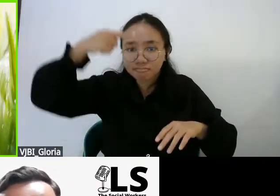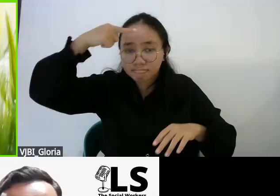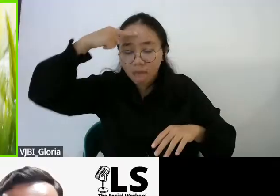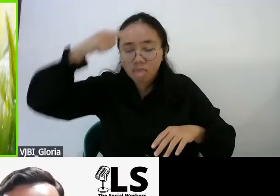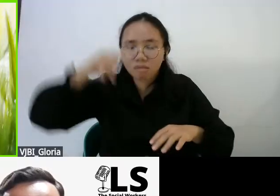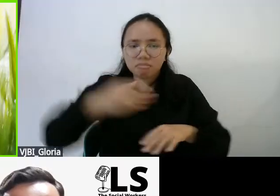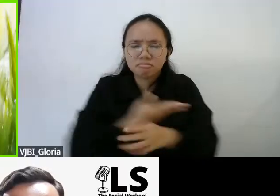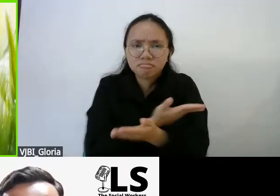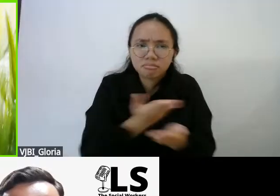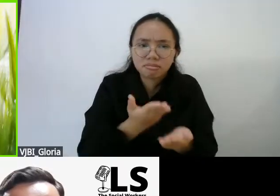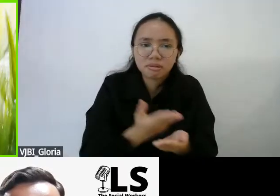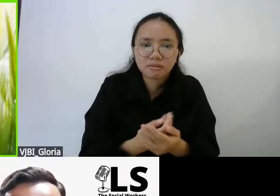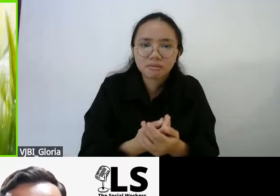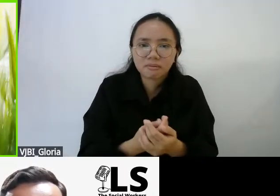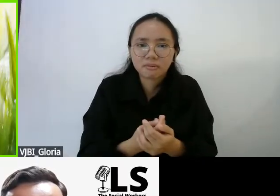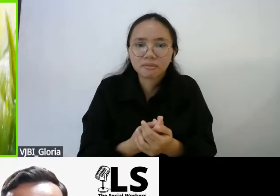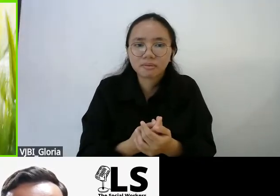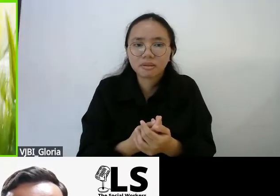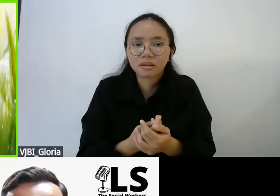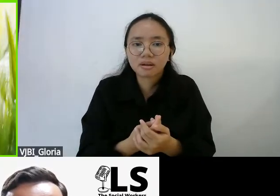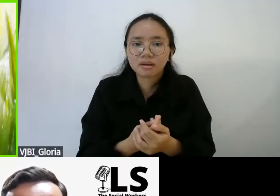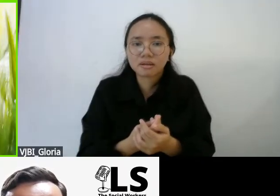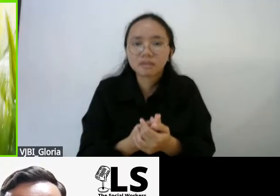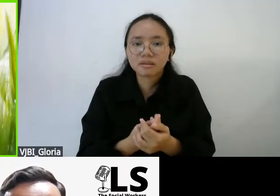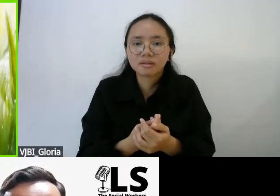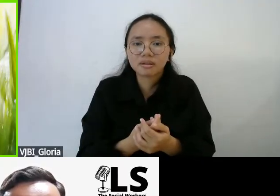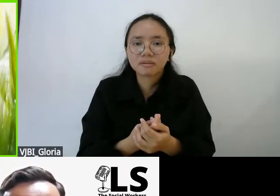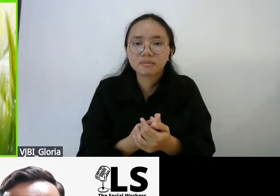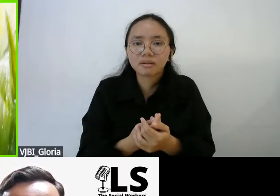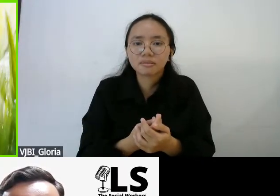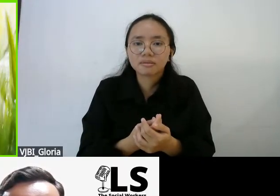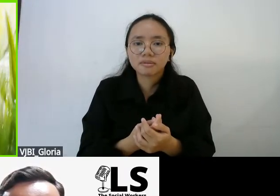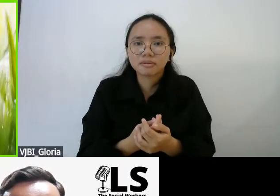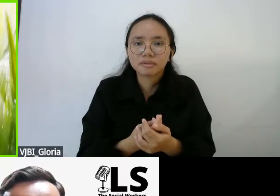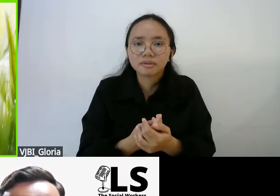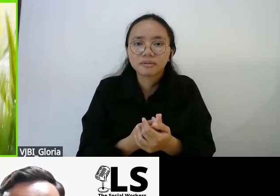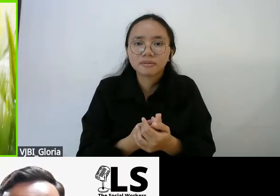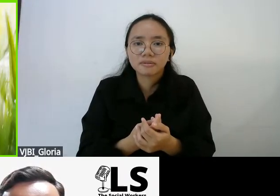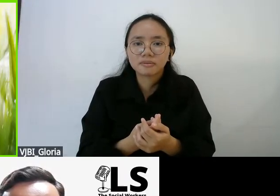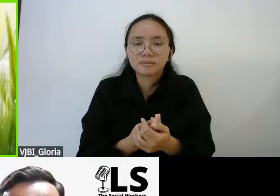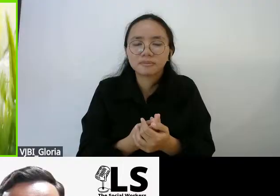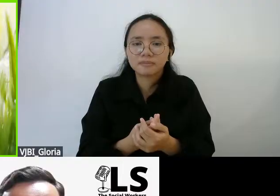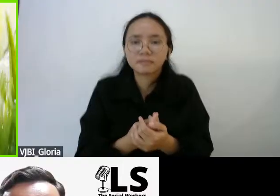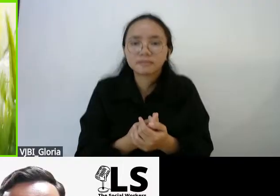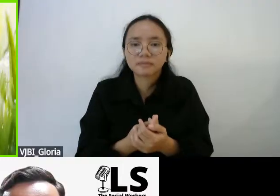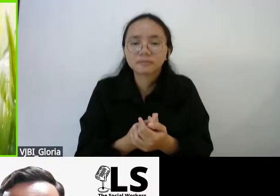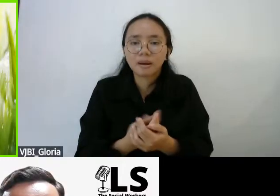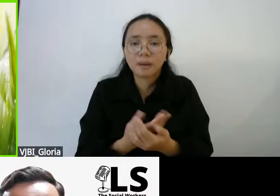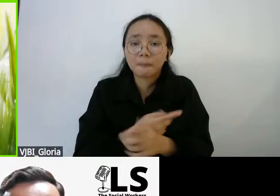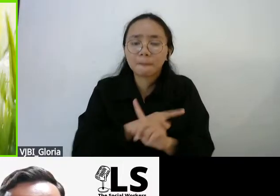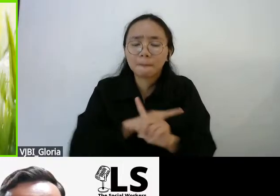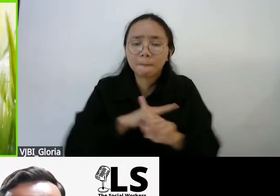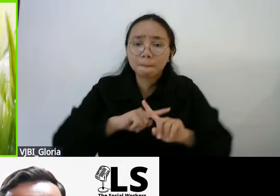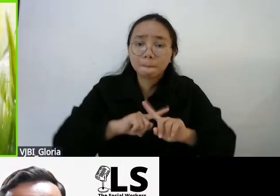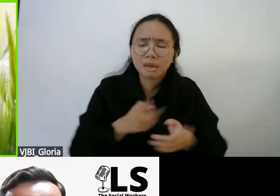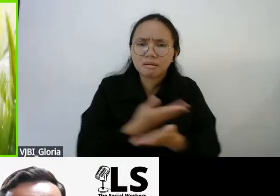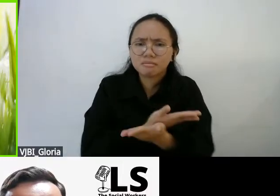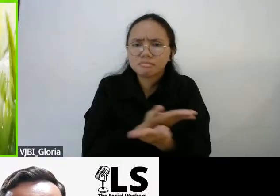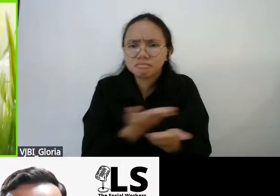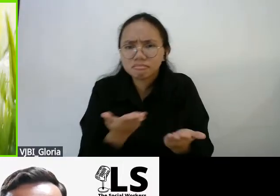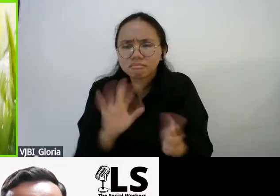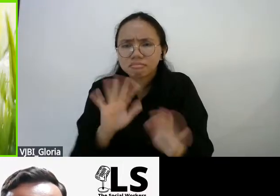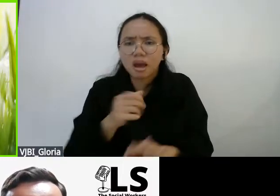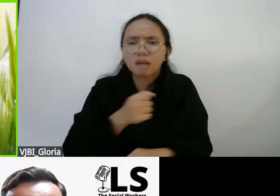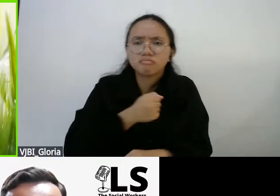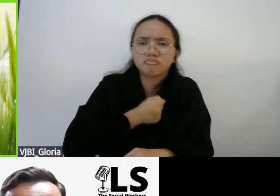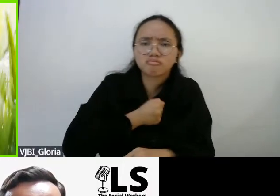The stairs had no railing. The ramp also had no railing, and it was incredibly short and steep.